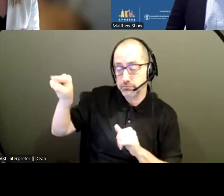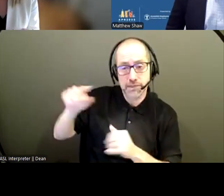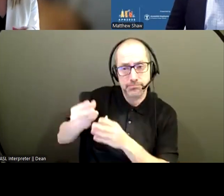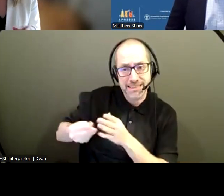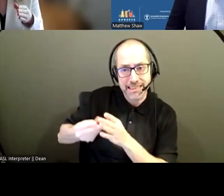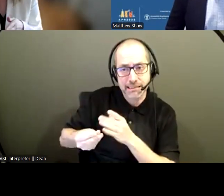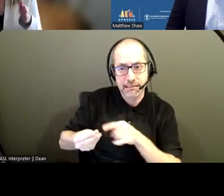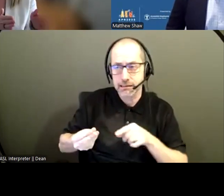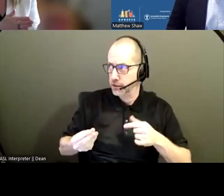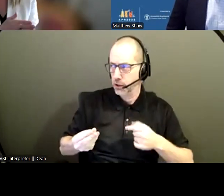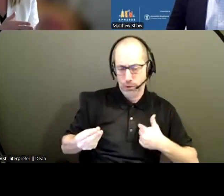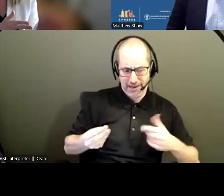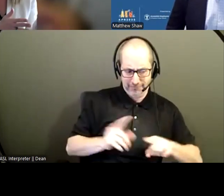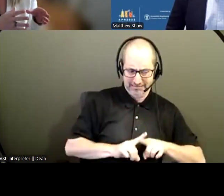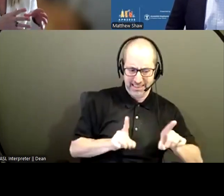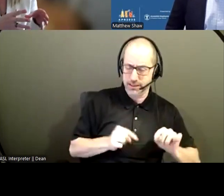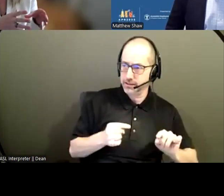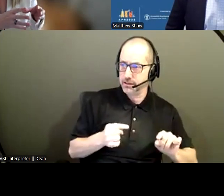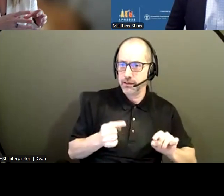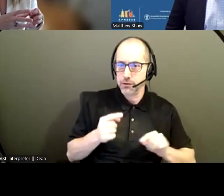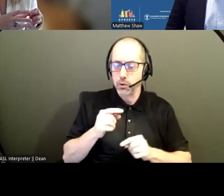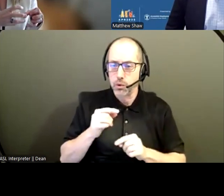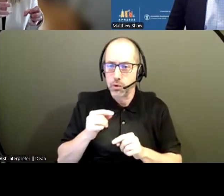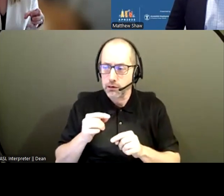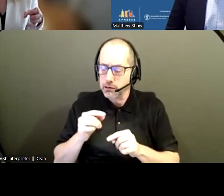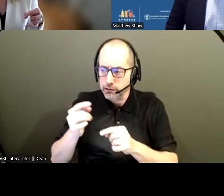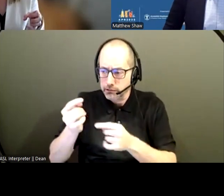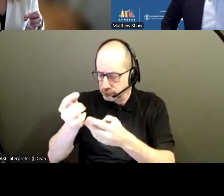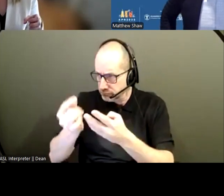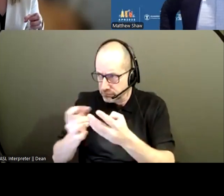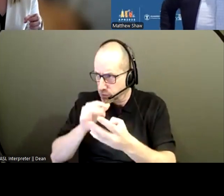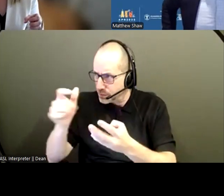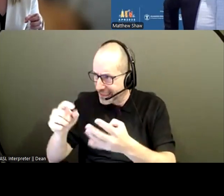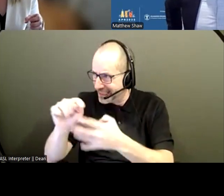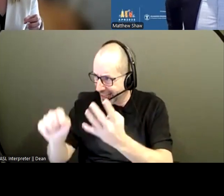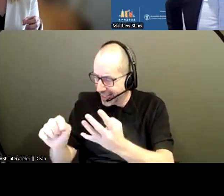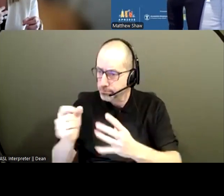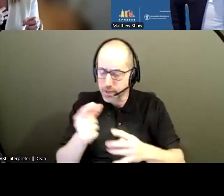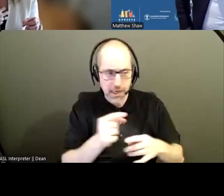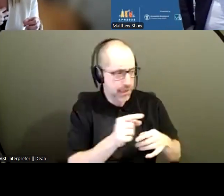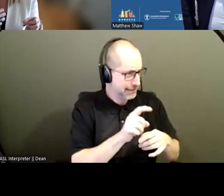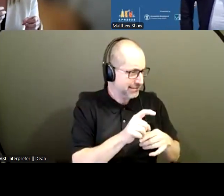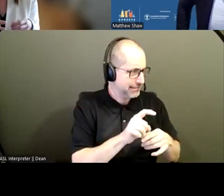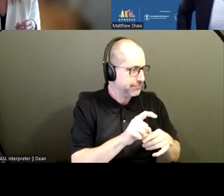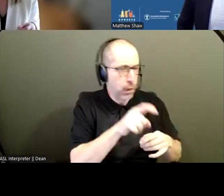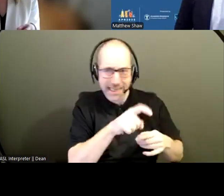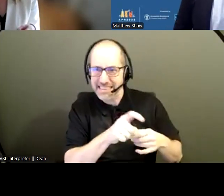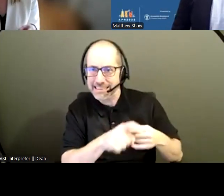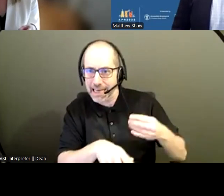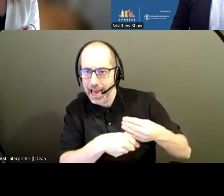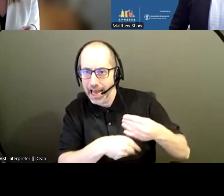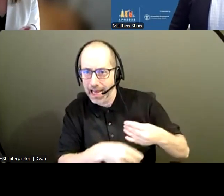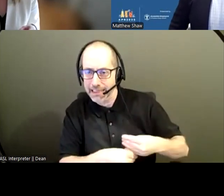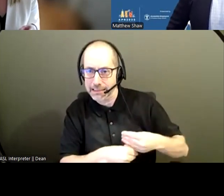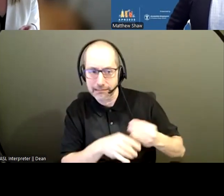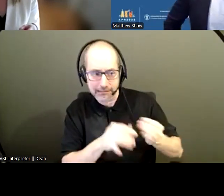at it and you go, okay, I've taken out what's not relevant, but then think about what do I need to add in that is relevant to us, that is not